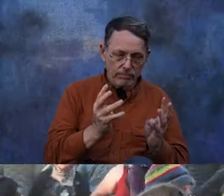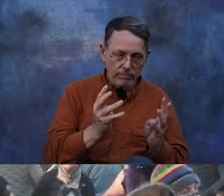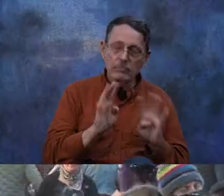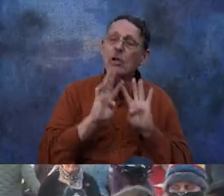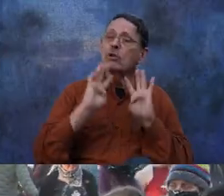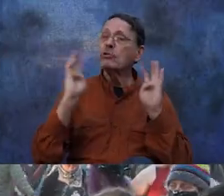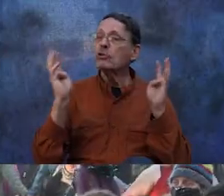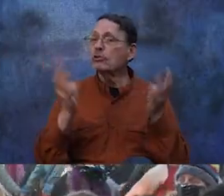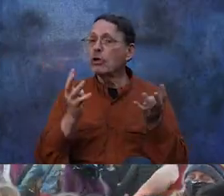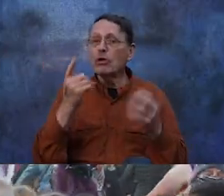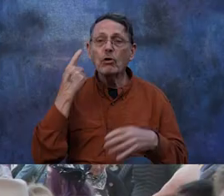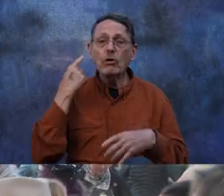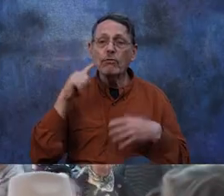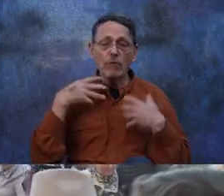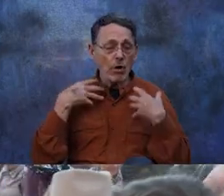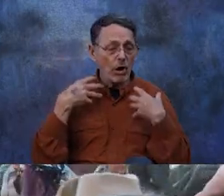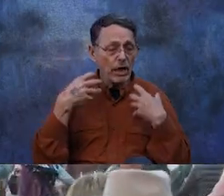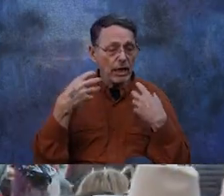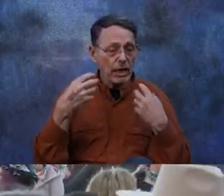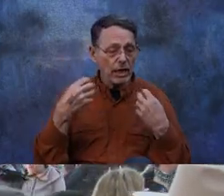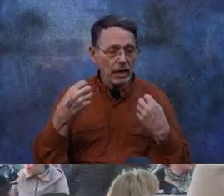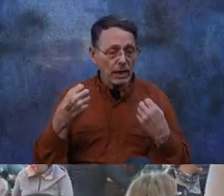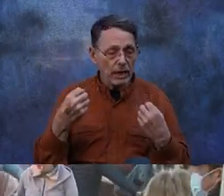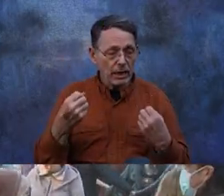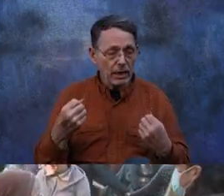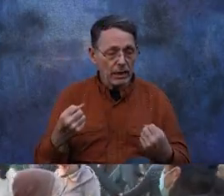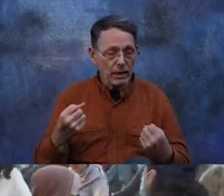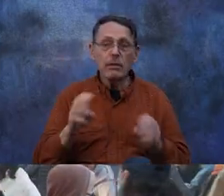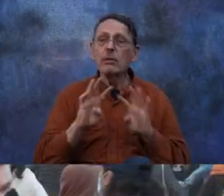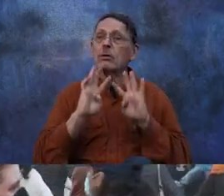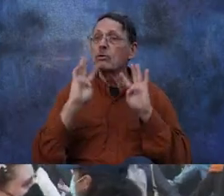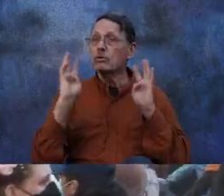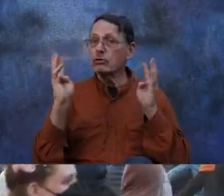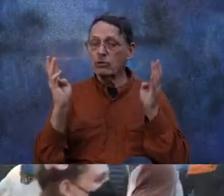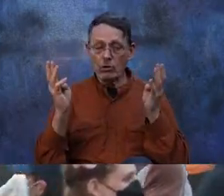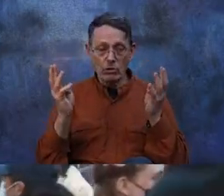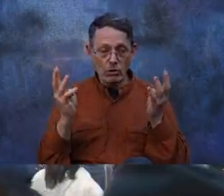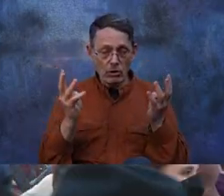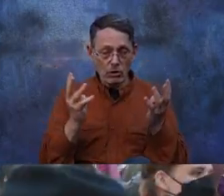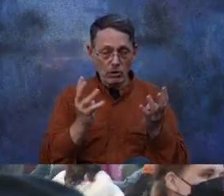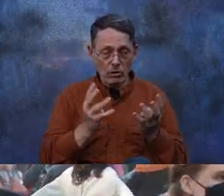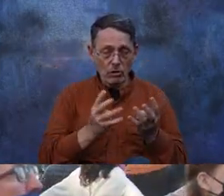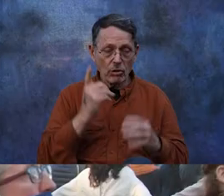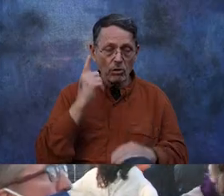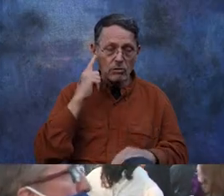circle, circle of healing,